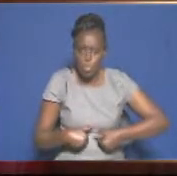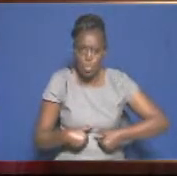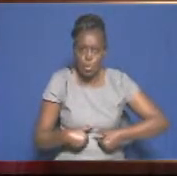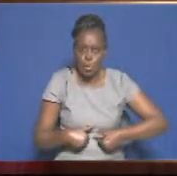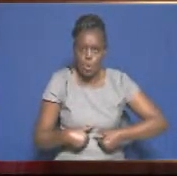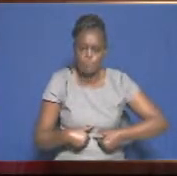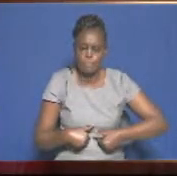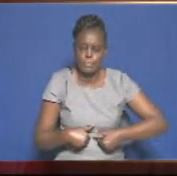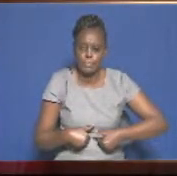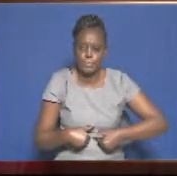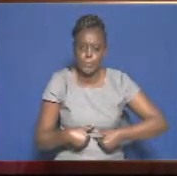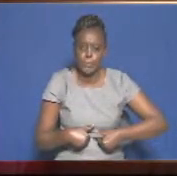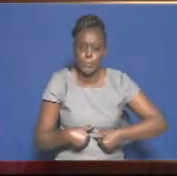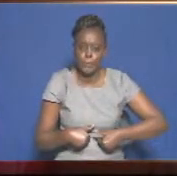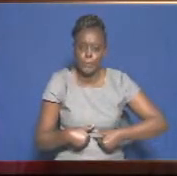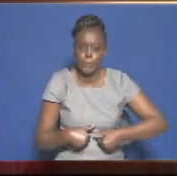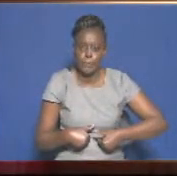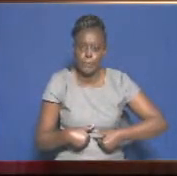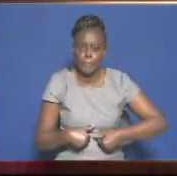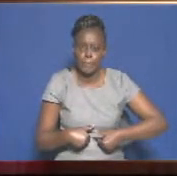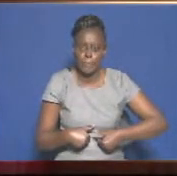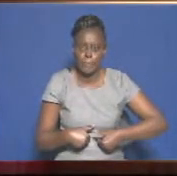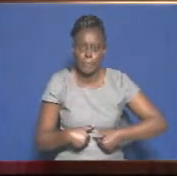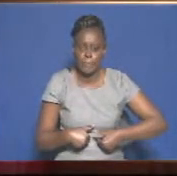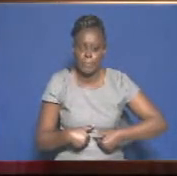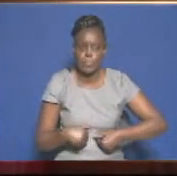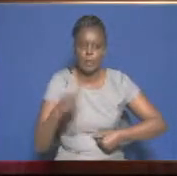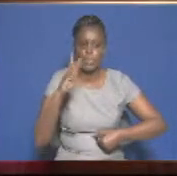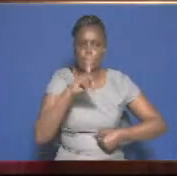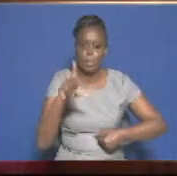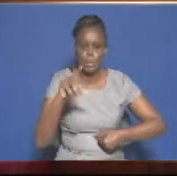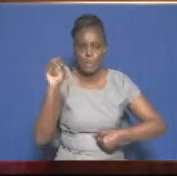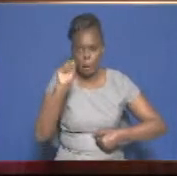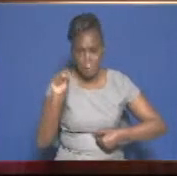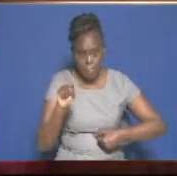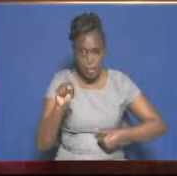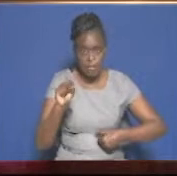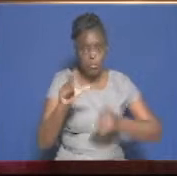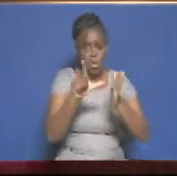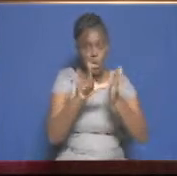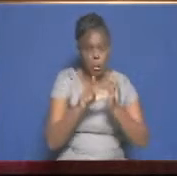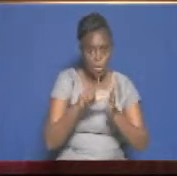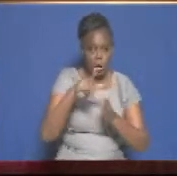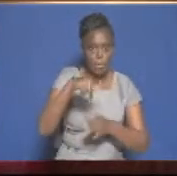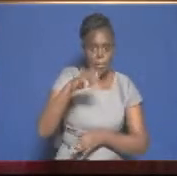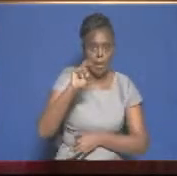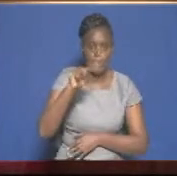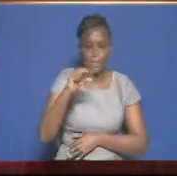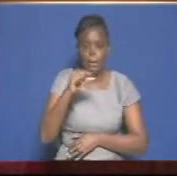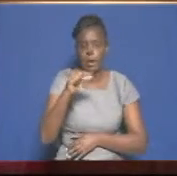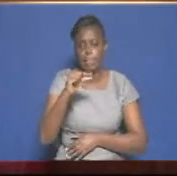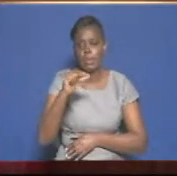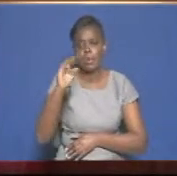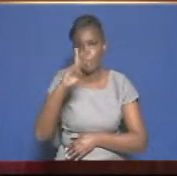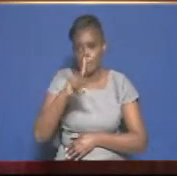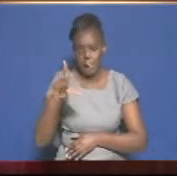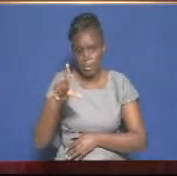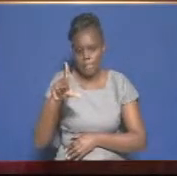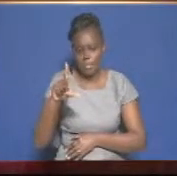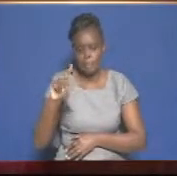This issue of pending bills, Mr. Speaker, need to be addressed, and once for all, Mr.